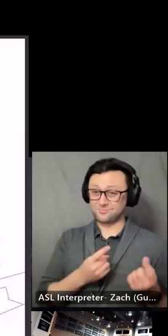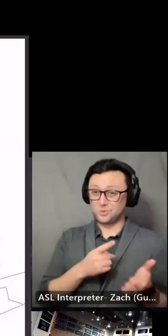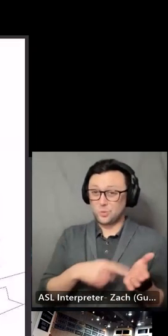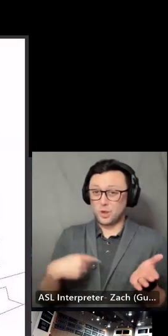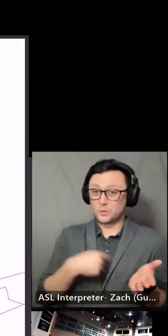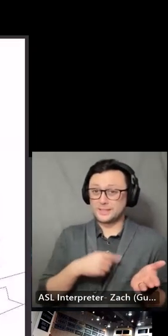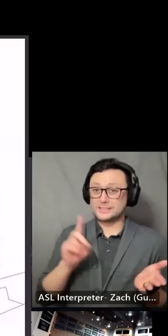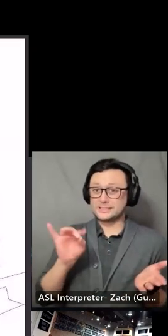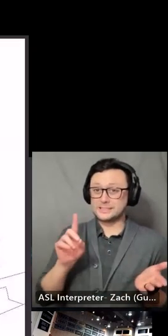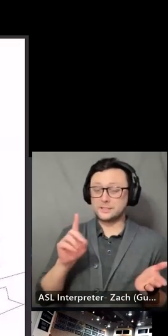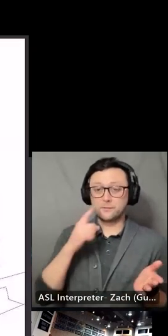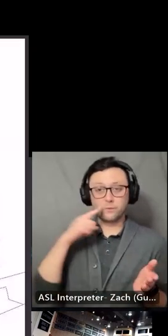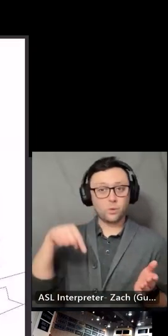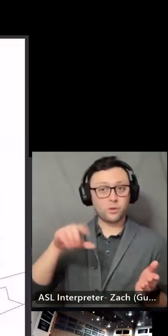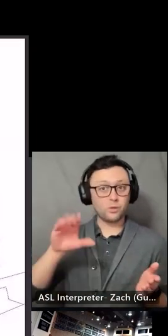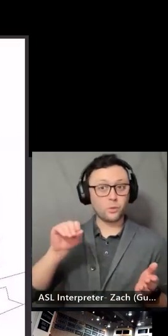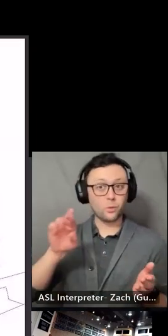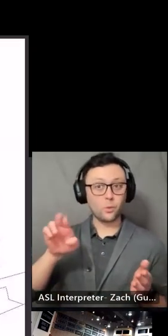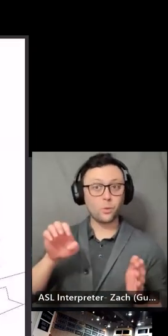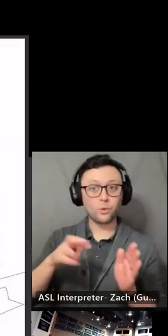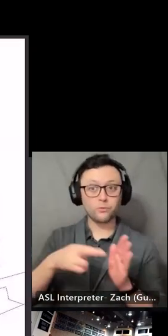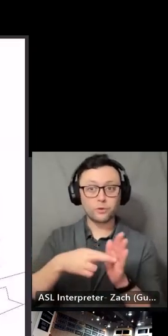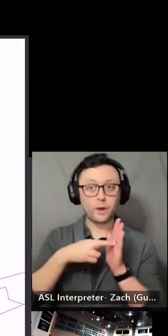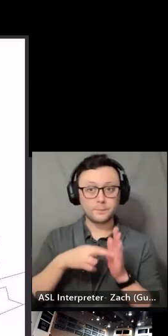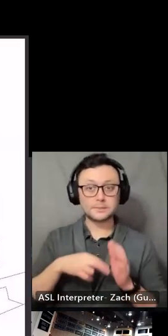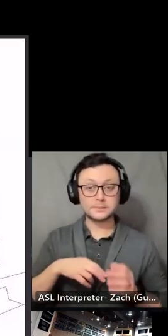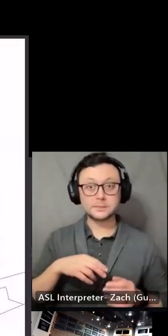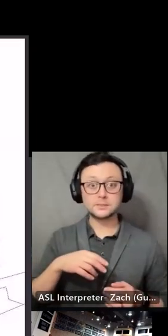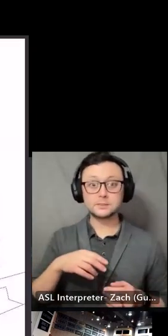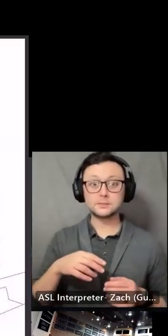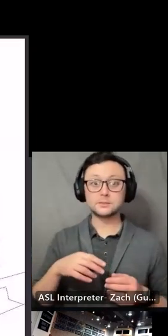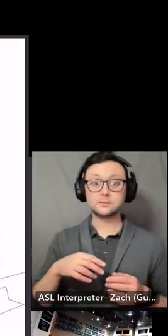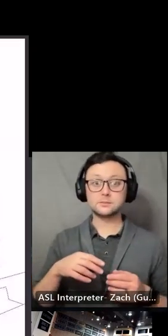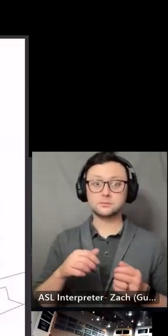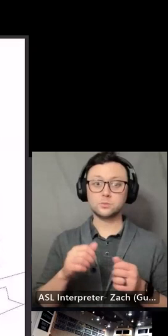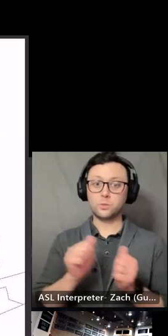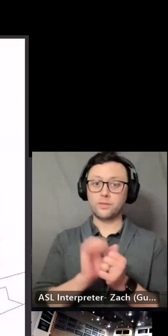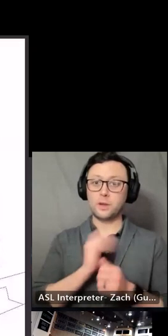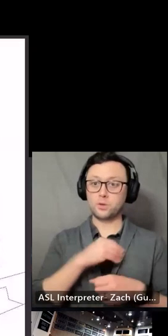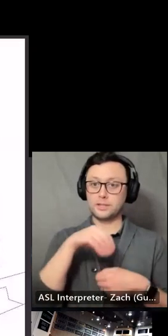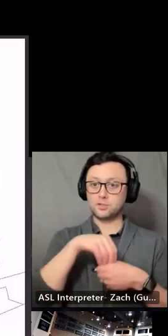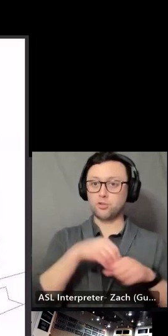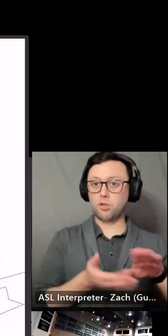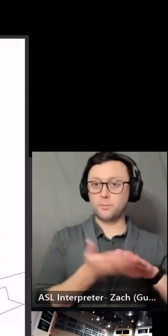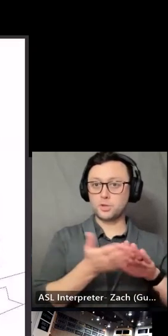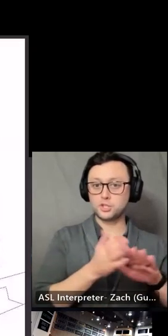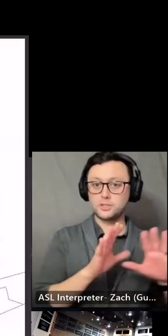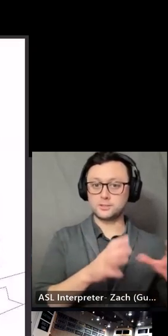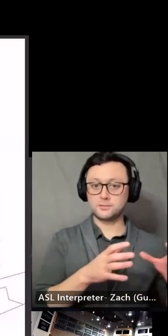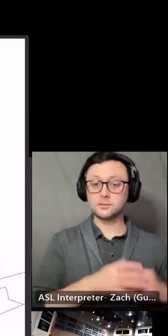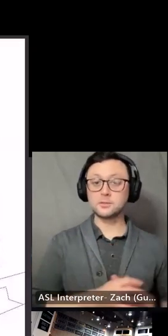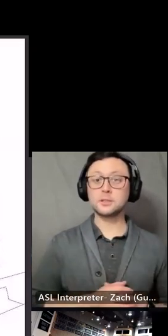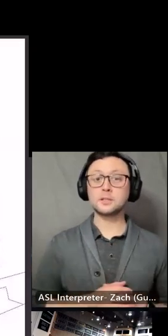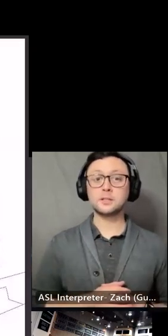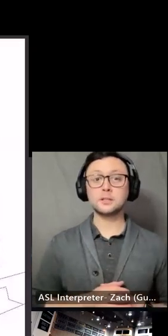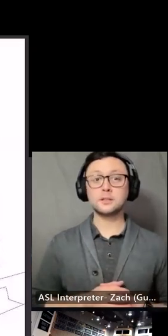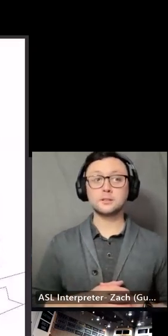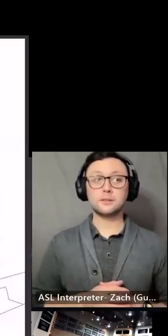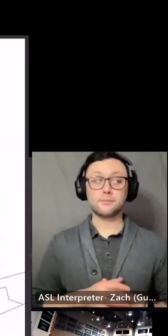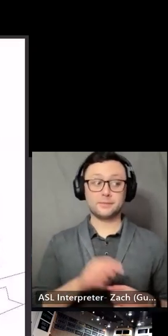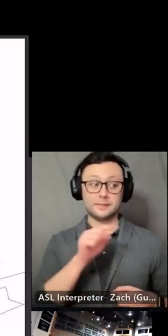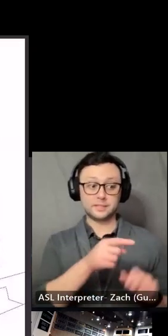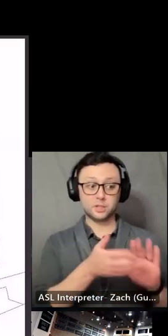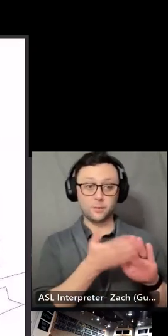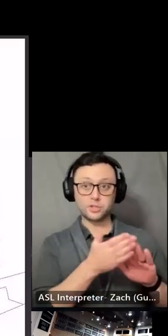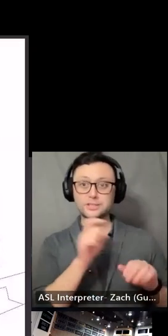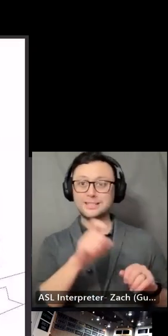core requirements of this facility with our internal operational staff. Because, you know, it needs to work for them